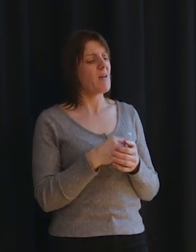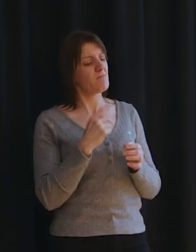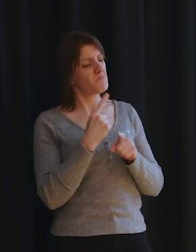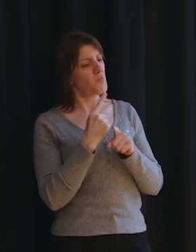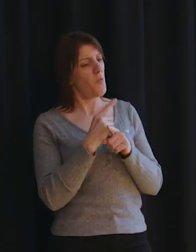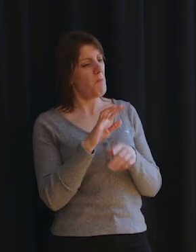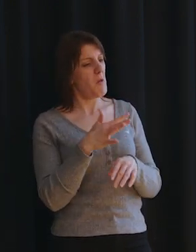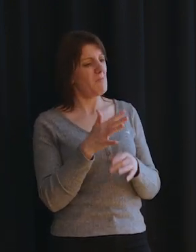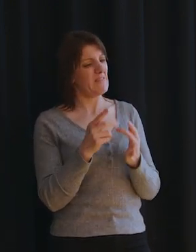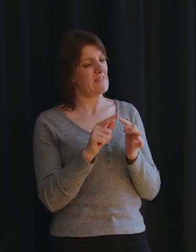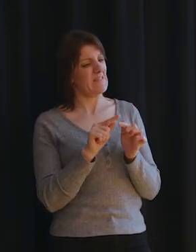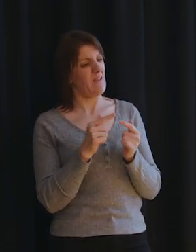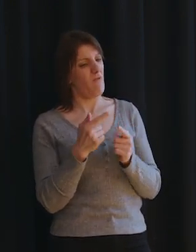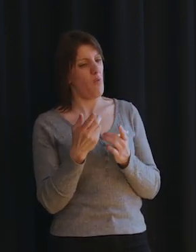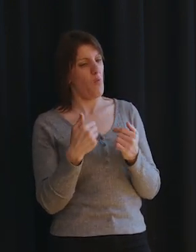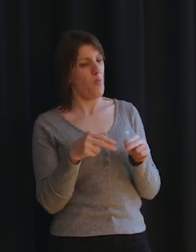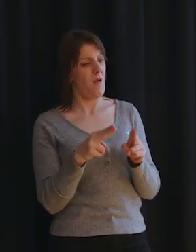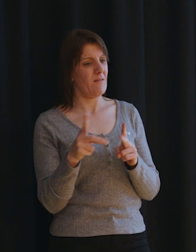as well.